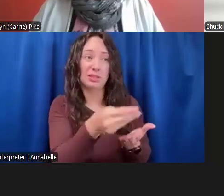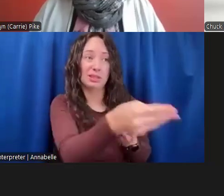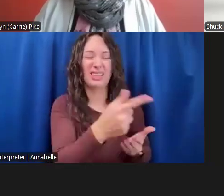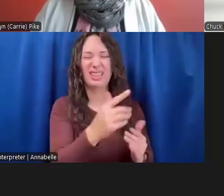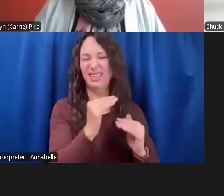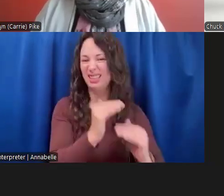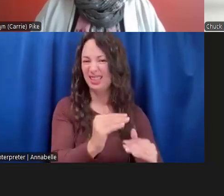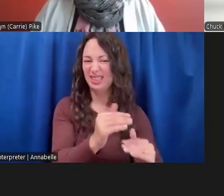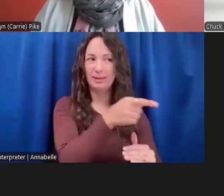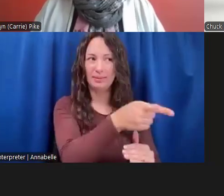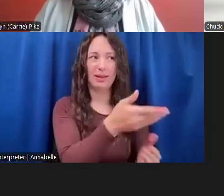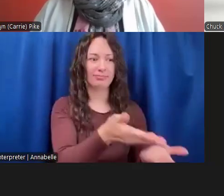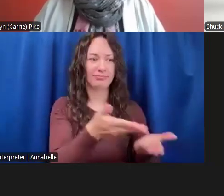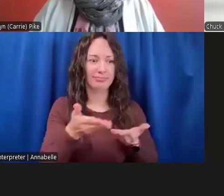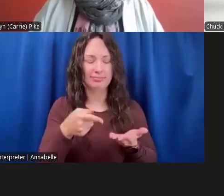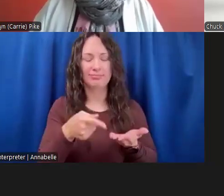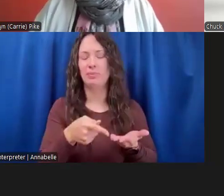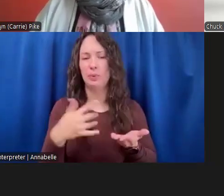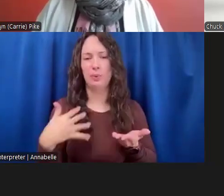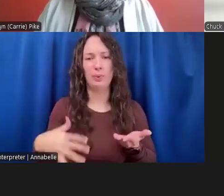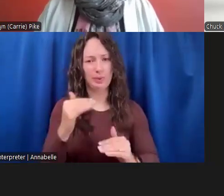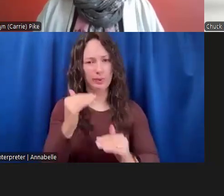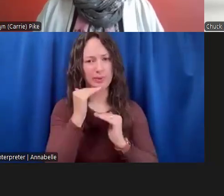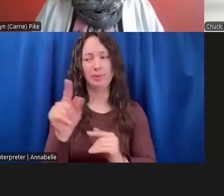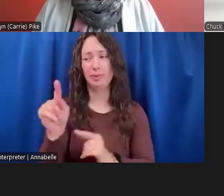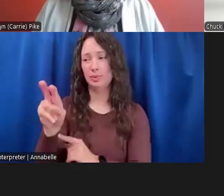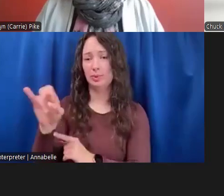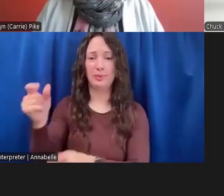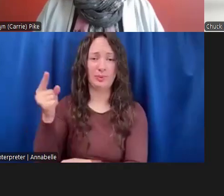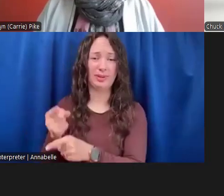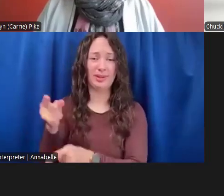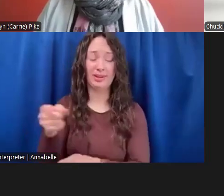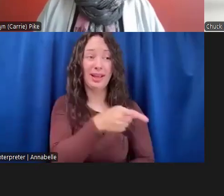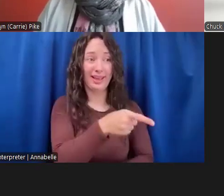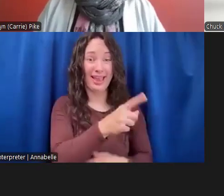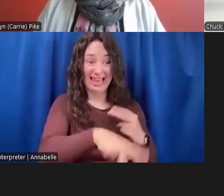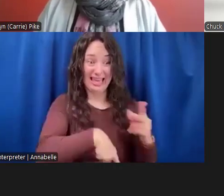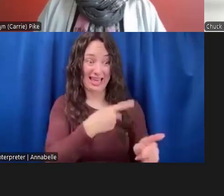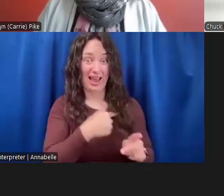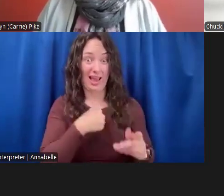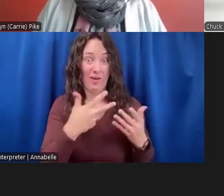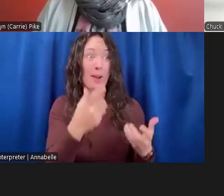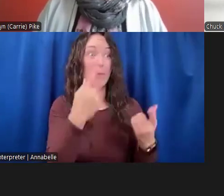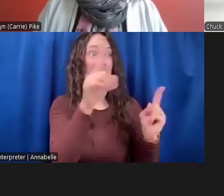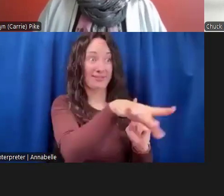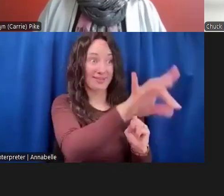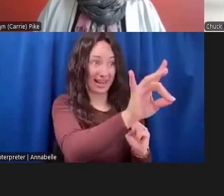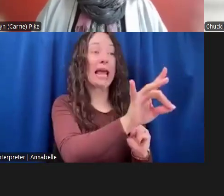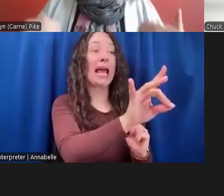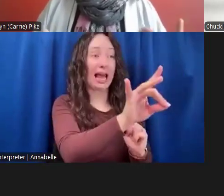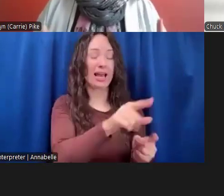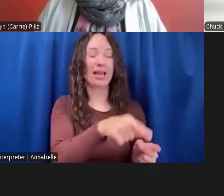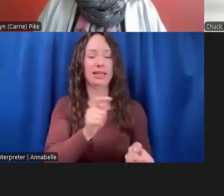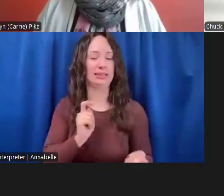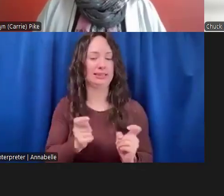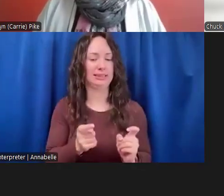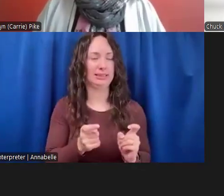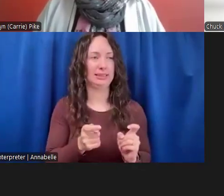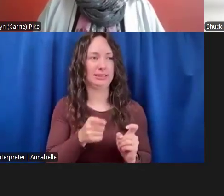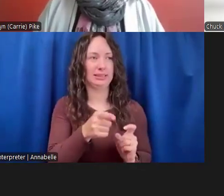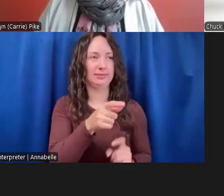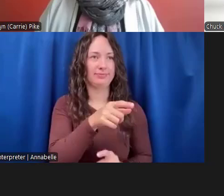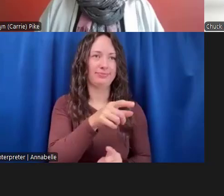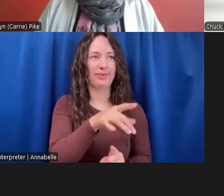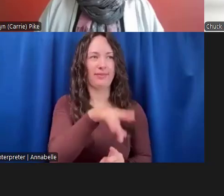very limited. And Tony's absolutely right. And so if you're lucky, if you can get the species you want, you often don't have a chance to tailor it to get the seed source within